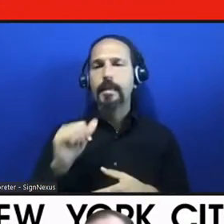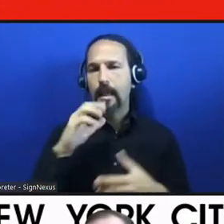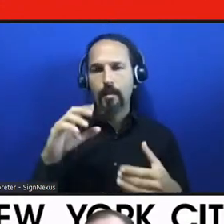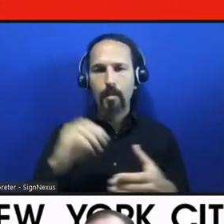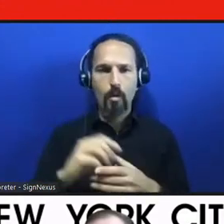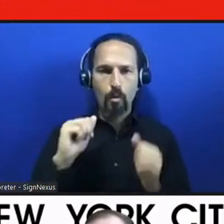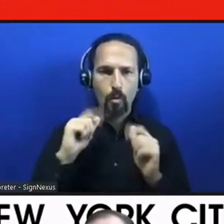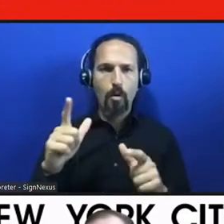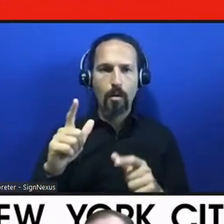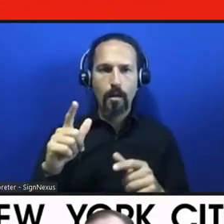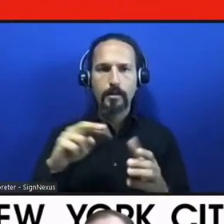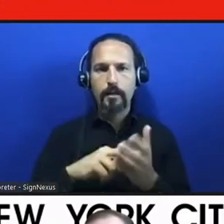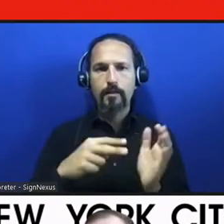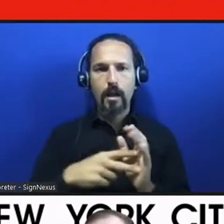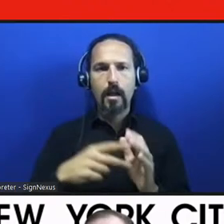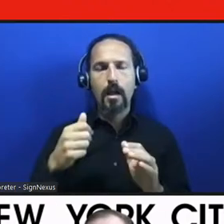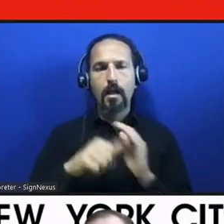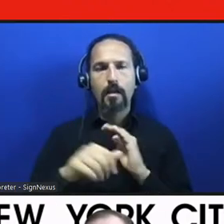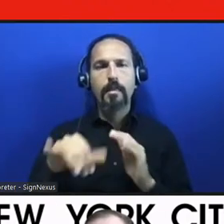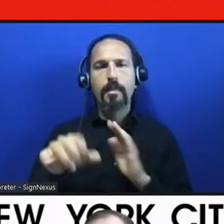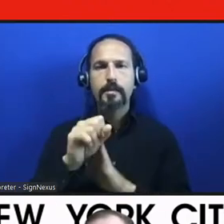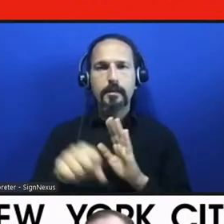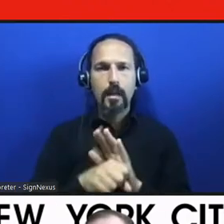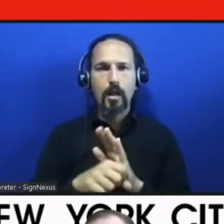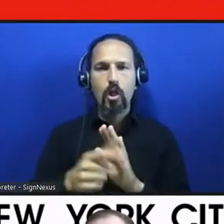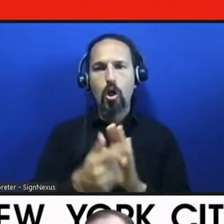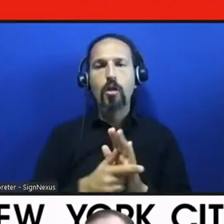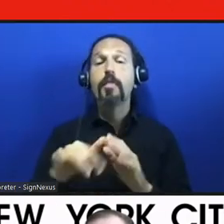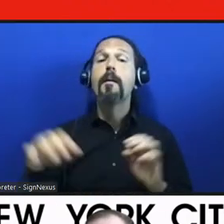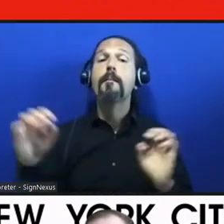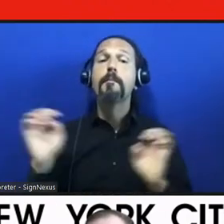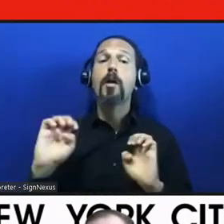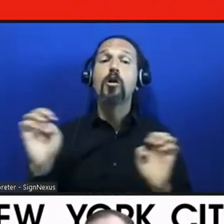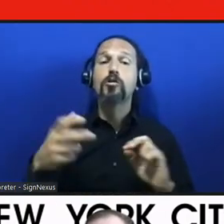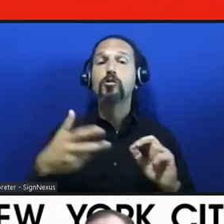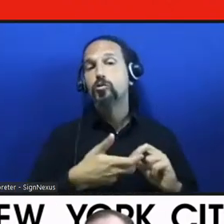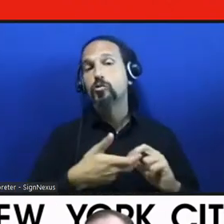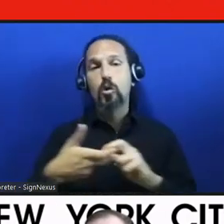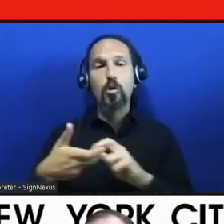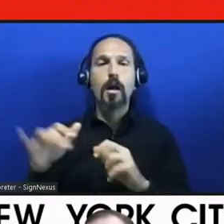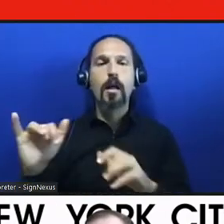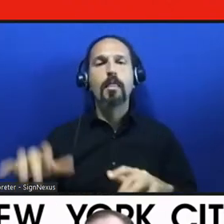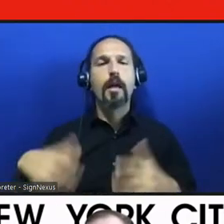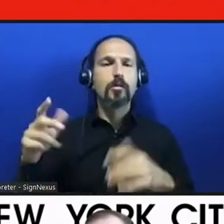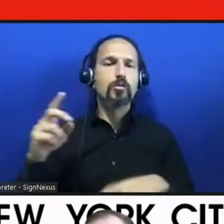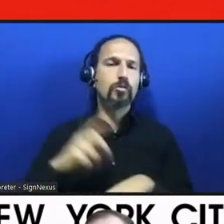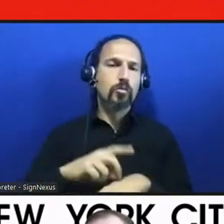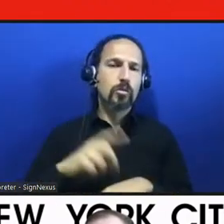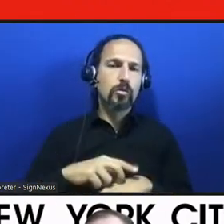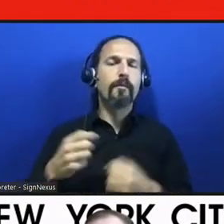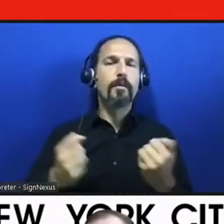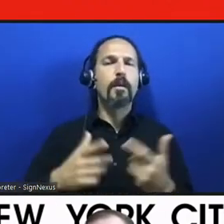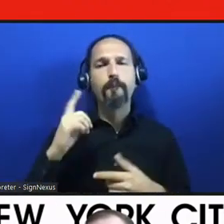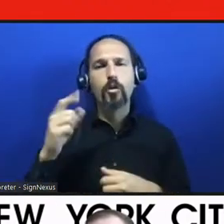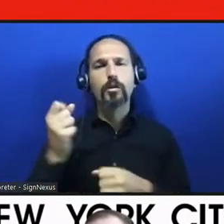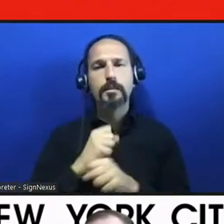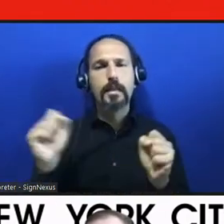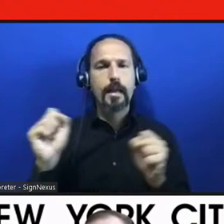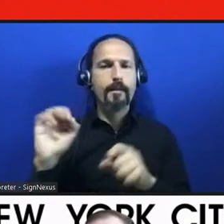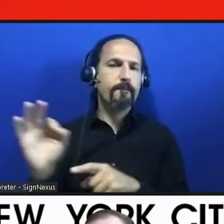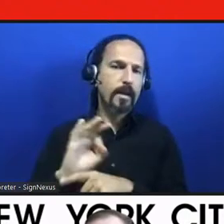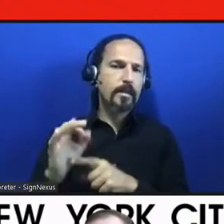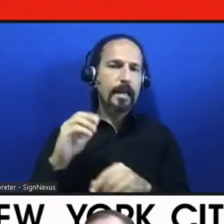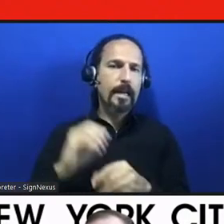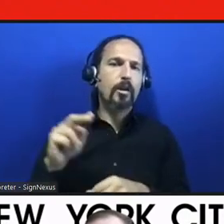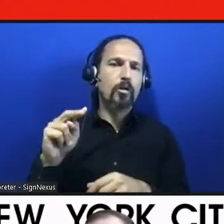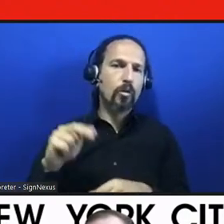all vehicles defined under the state's Move Over Law emergency vehicles tow trucks and light duty service Vehicles all provide Essential Safety functions in